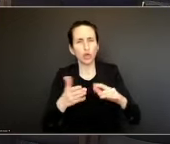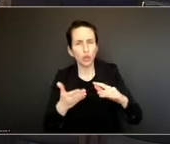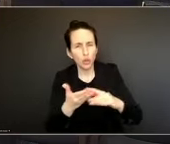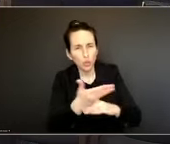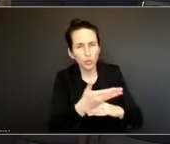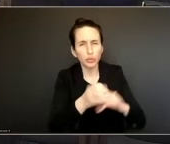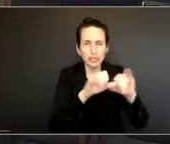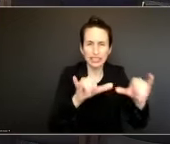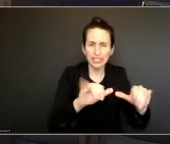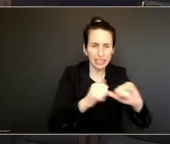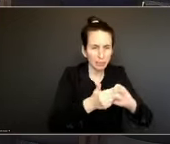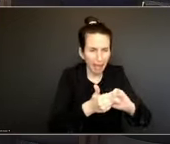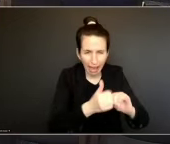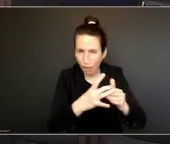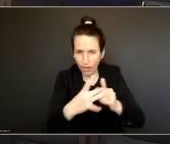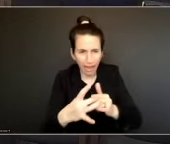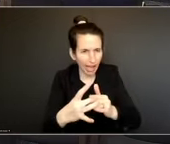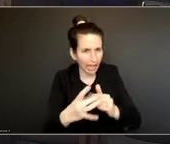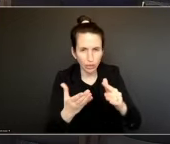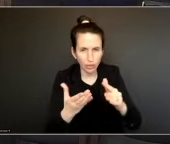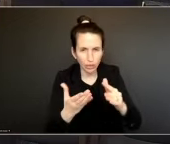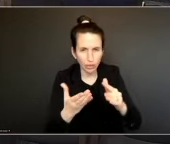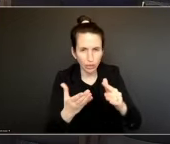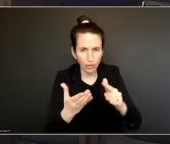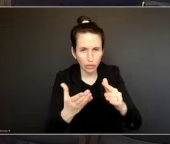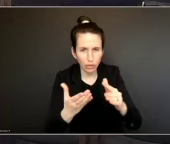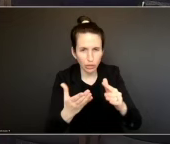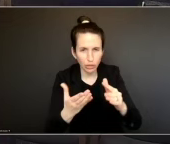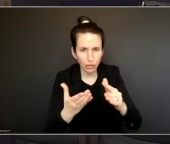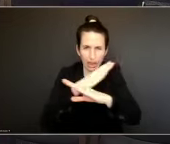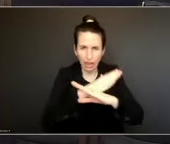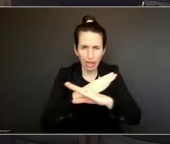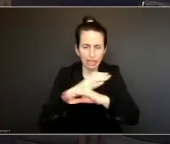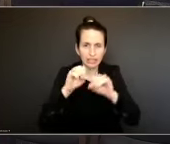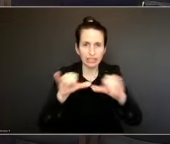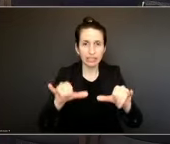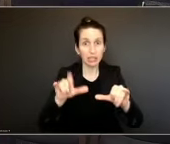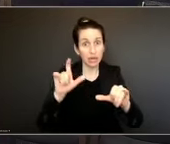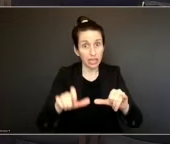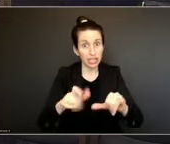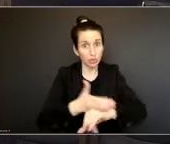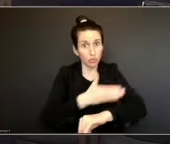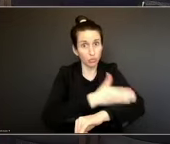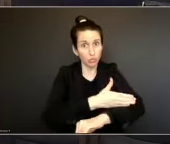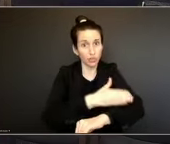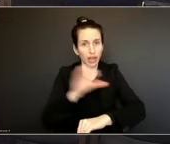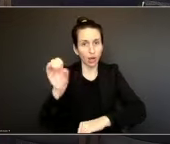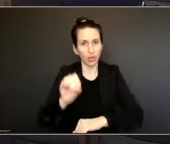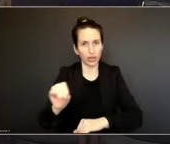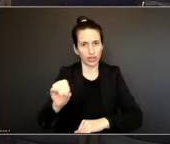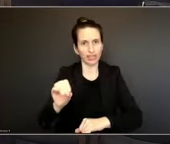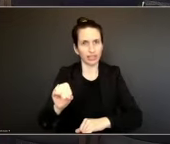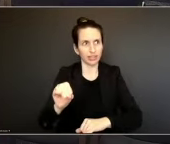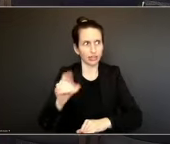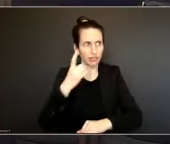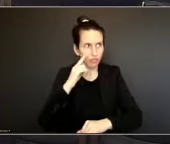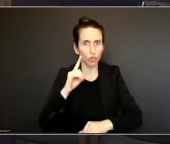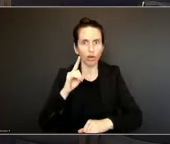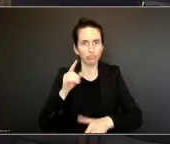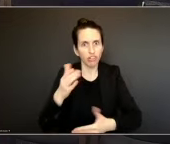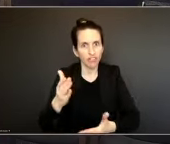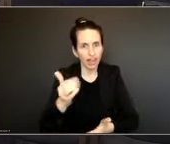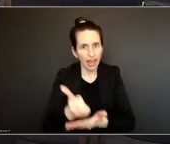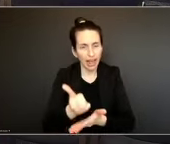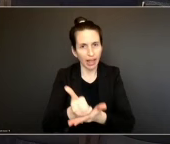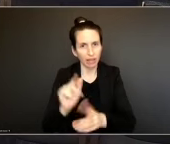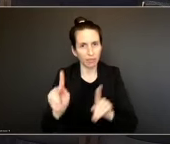lot more of that in Oregon in order to get people the help that they need. Thank you